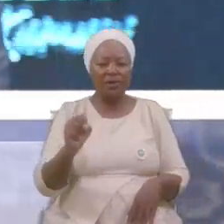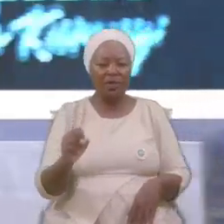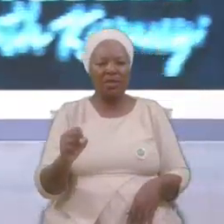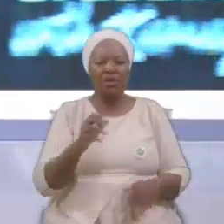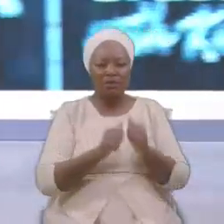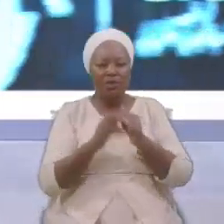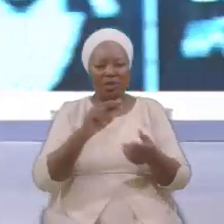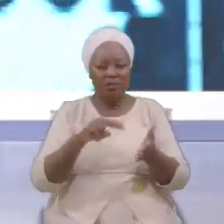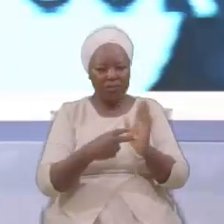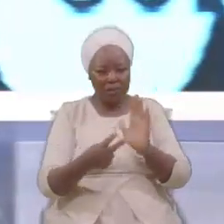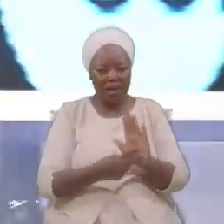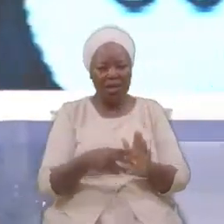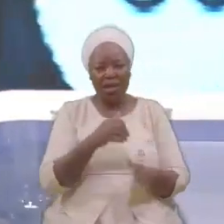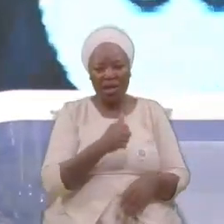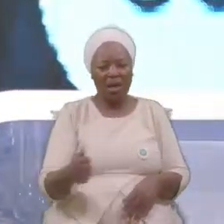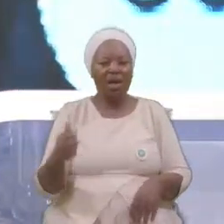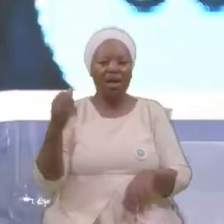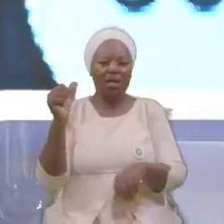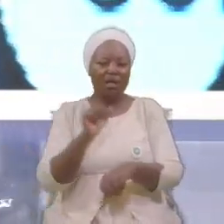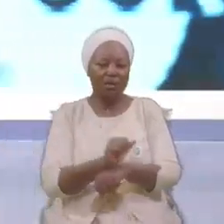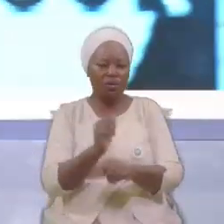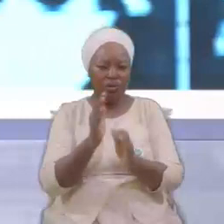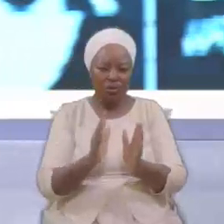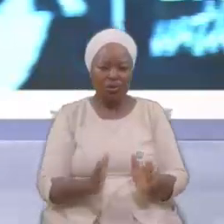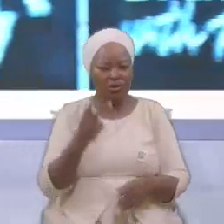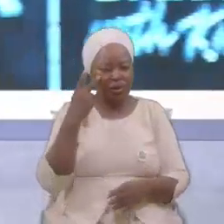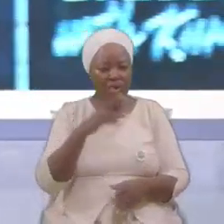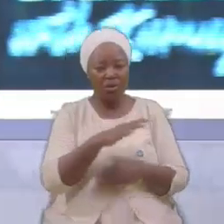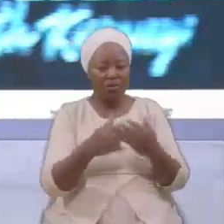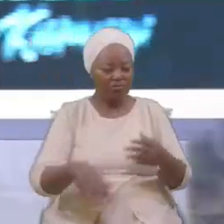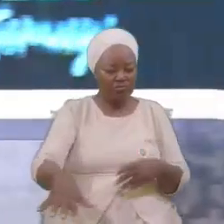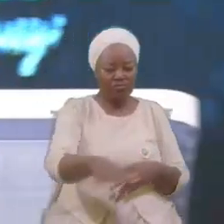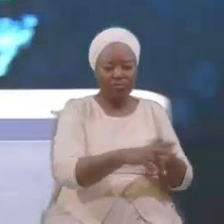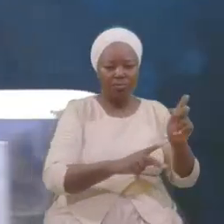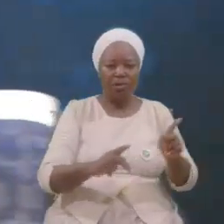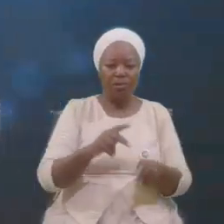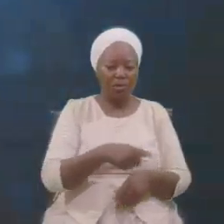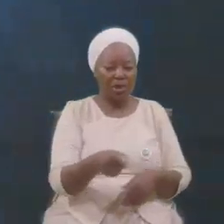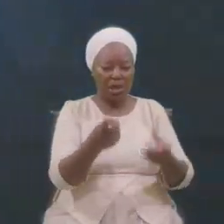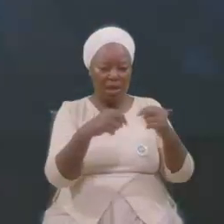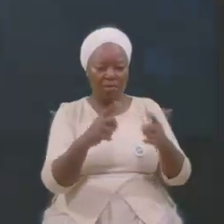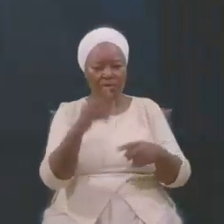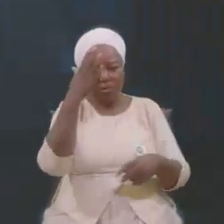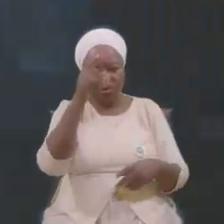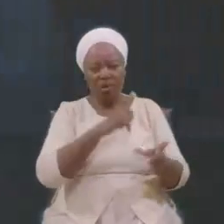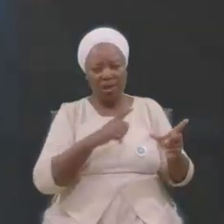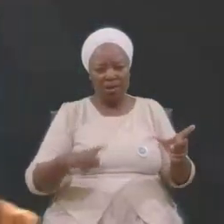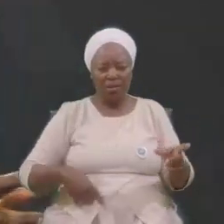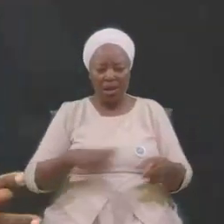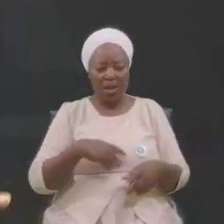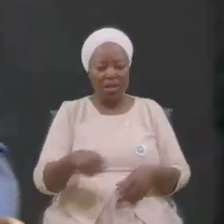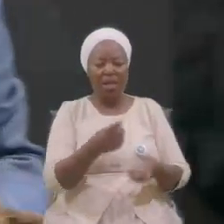stone. You see all these people, they came to know the Lord. And he came